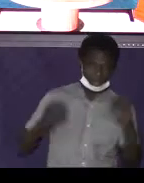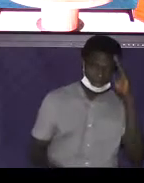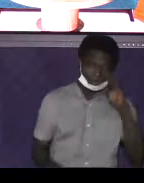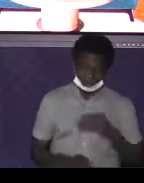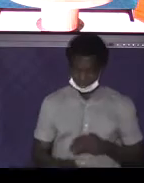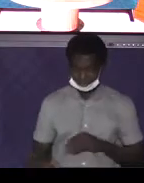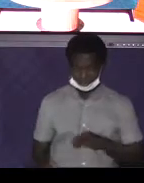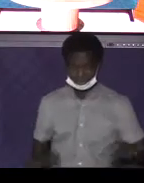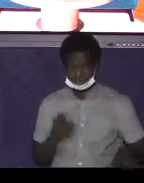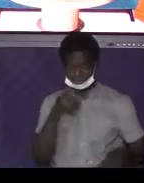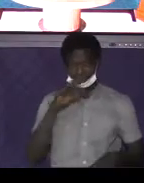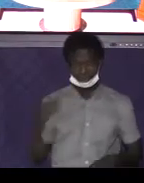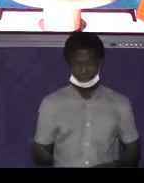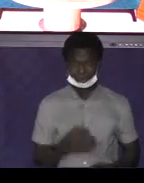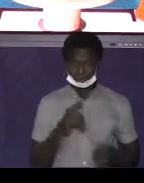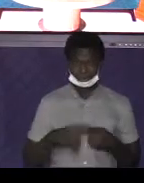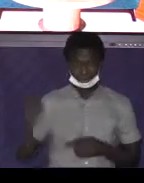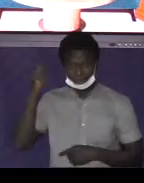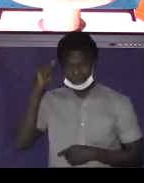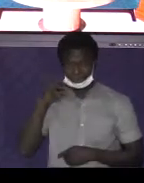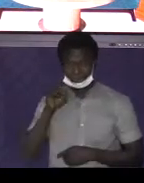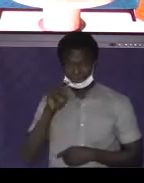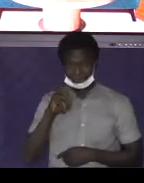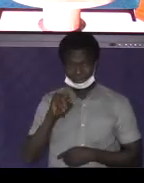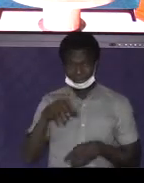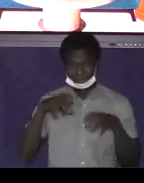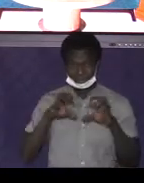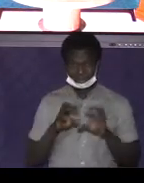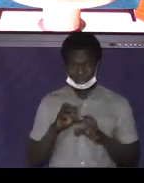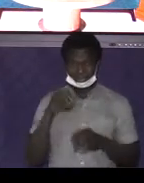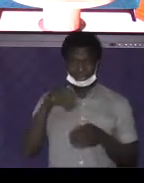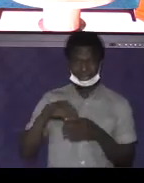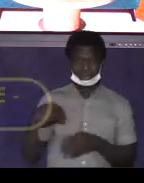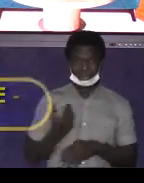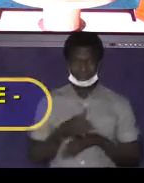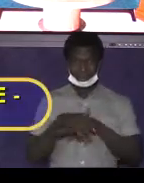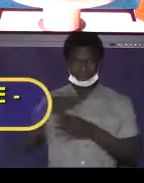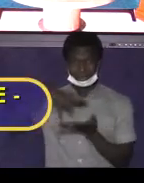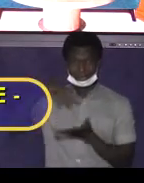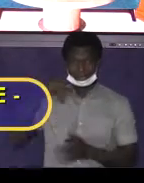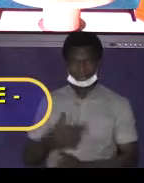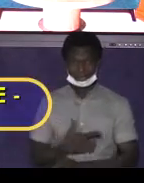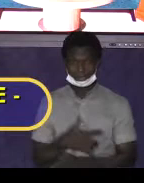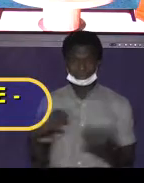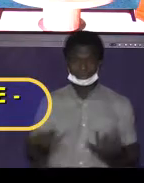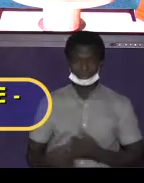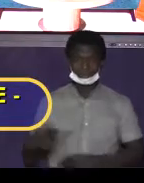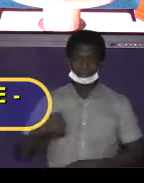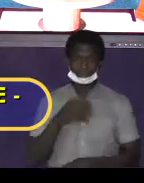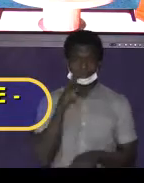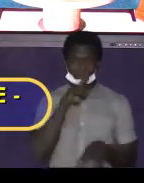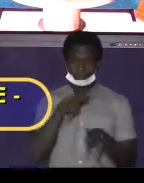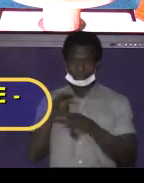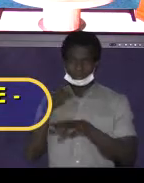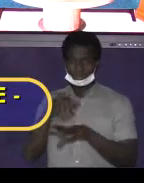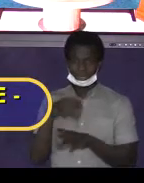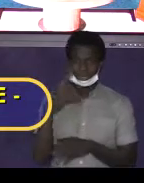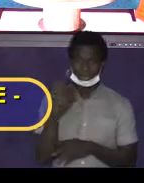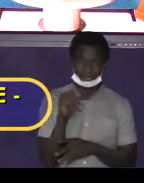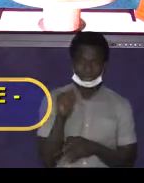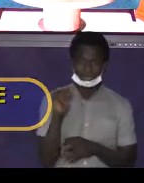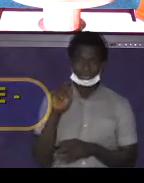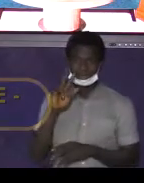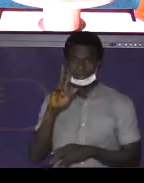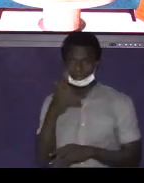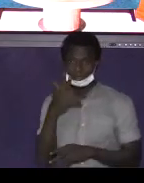Pupils, you're welcome to Auntie Fumi's class. In our English studies lesson today, we'll be looking at the third